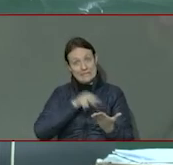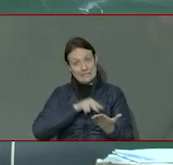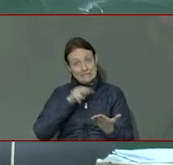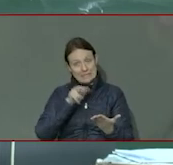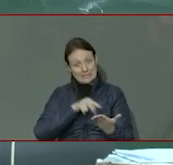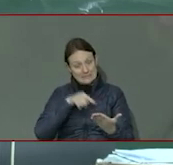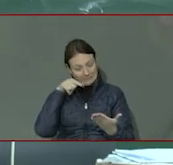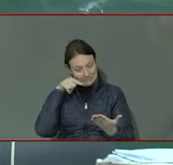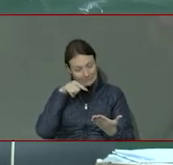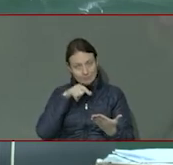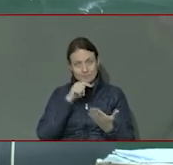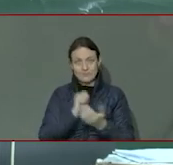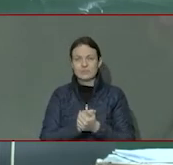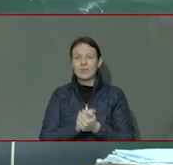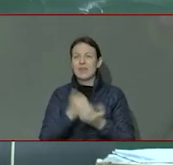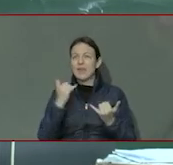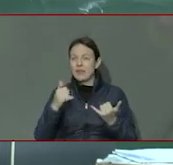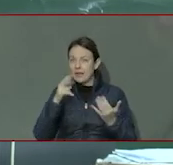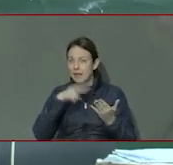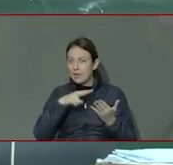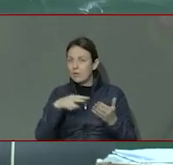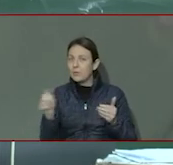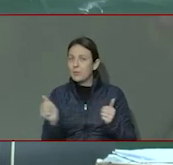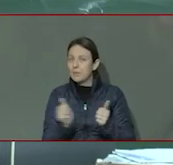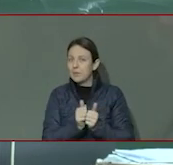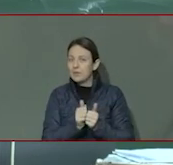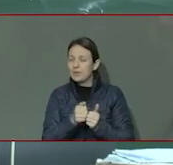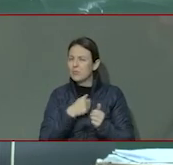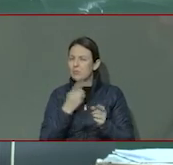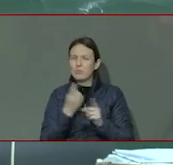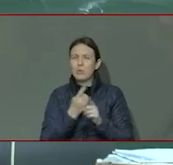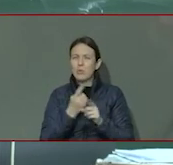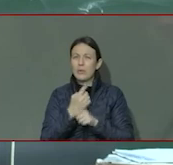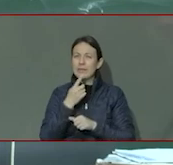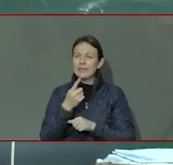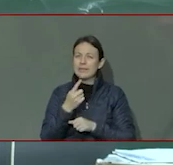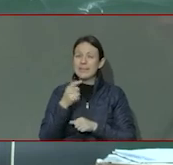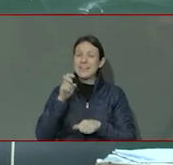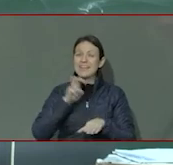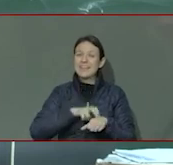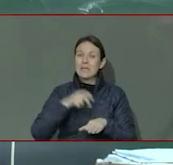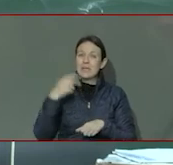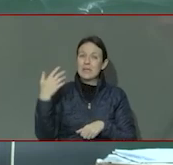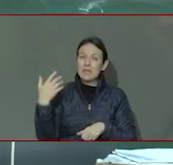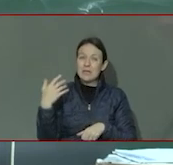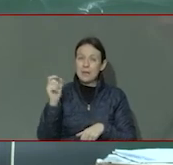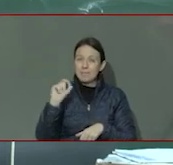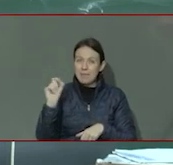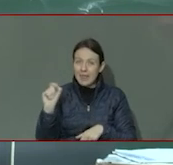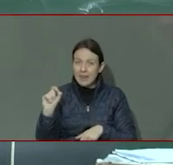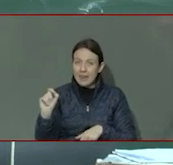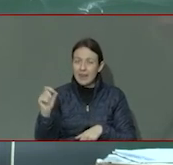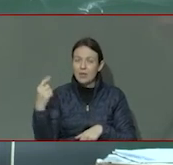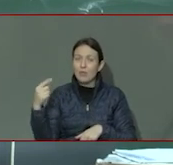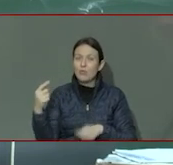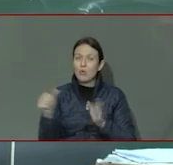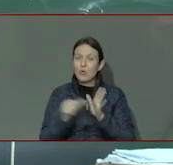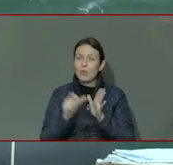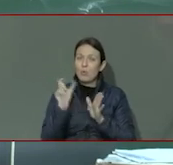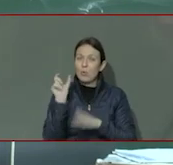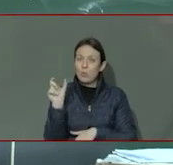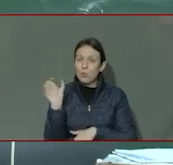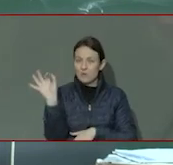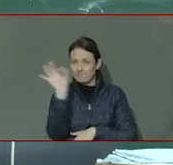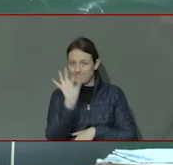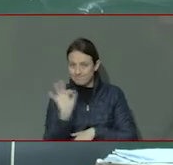says here. Let's read. And that's why I always encourage you to sit with a pen in the exam room and circle key words. So let's